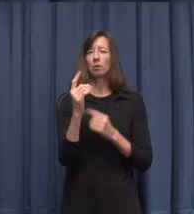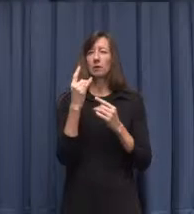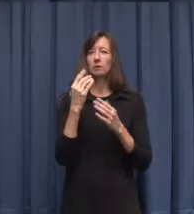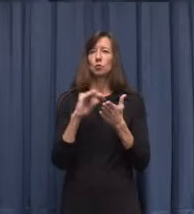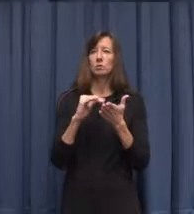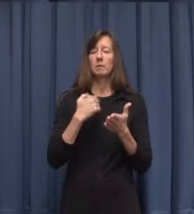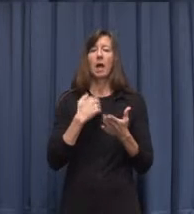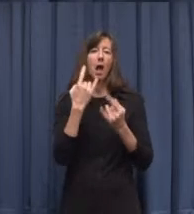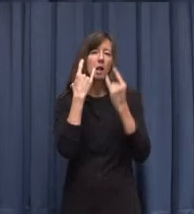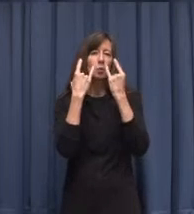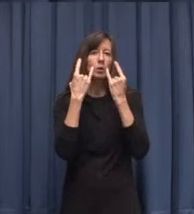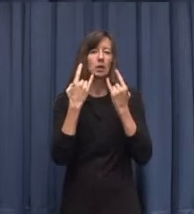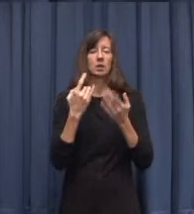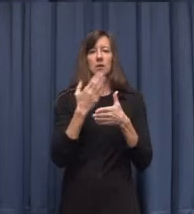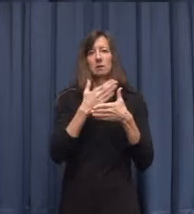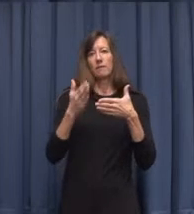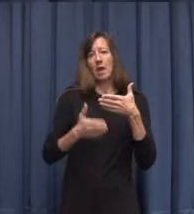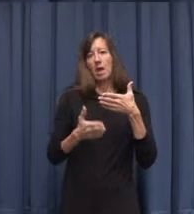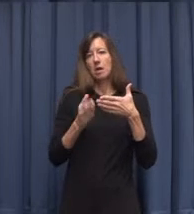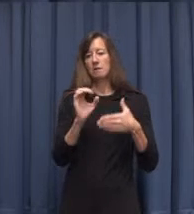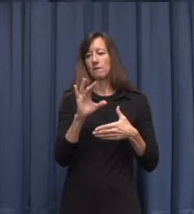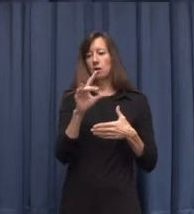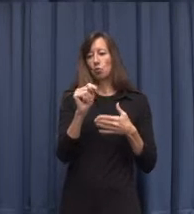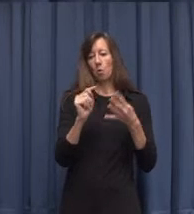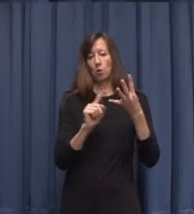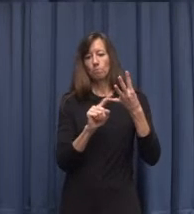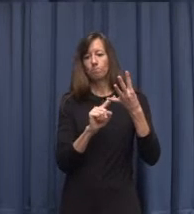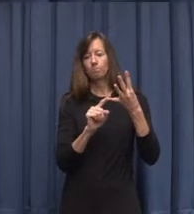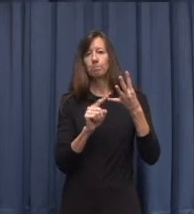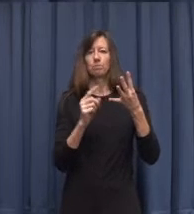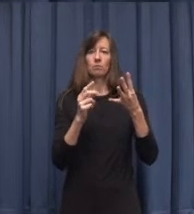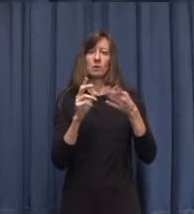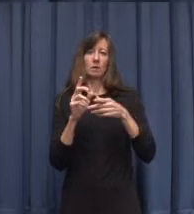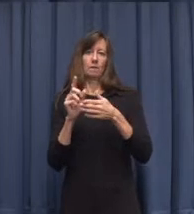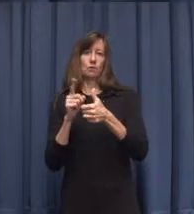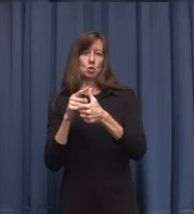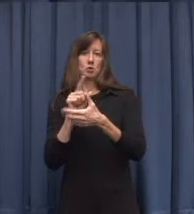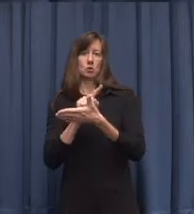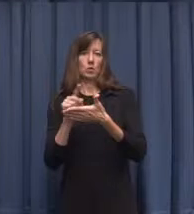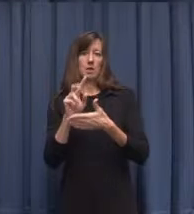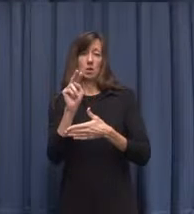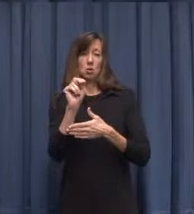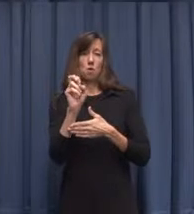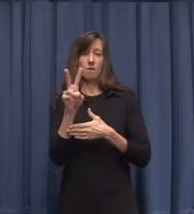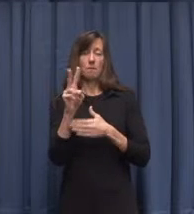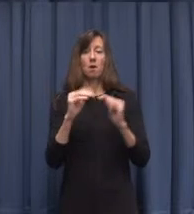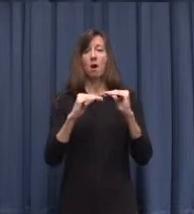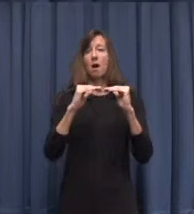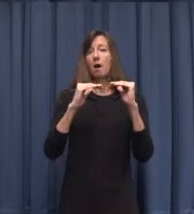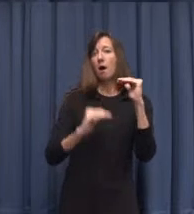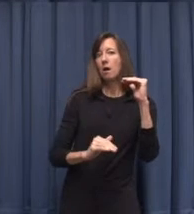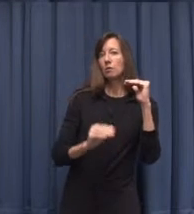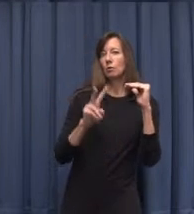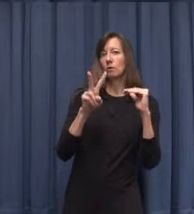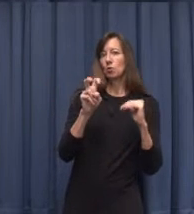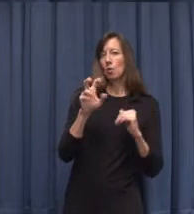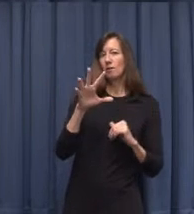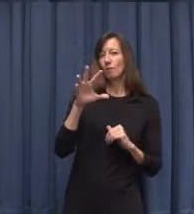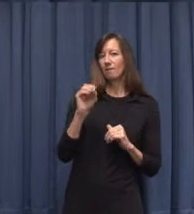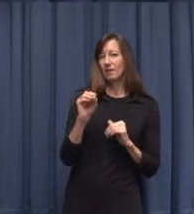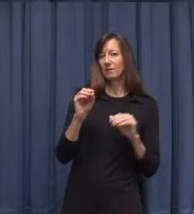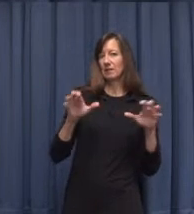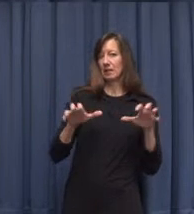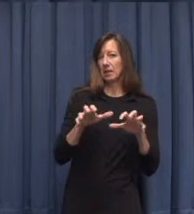beginning of November, about 2 to 3 weeks ago, we were under 250 active cases. So in that